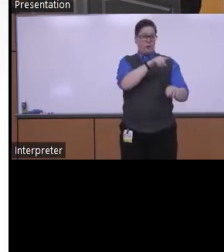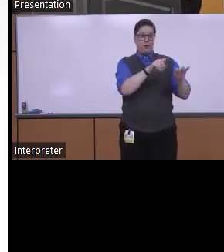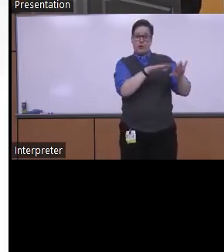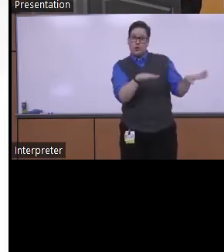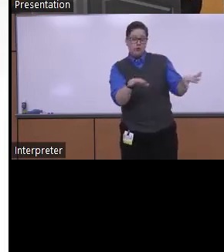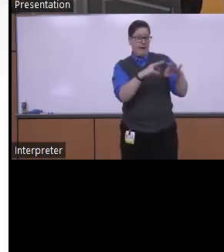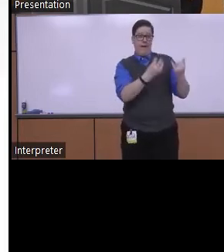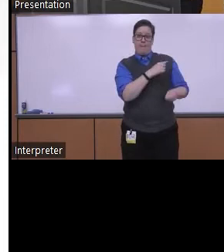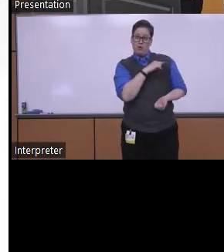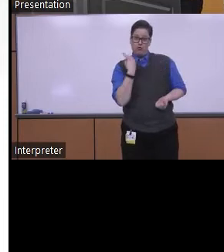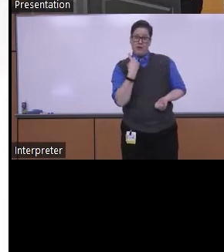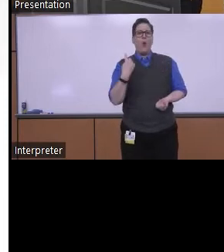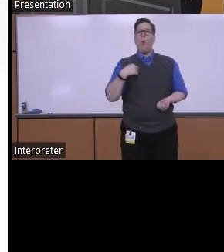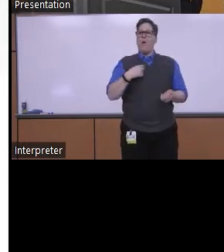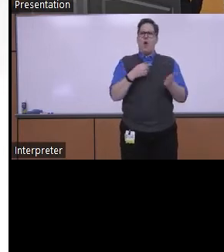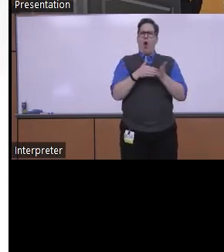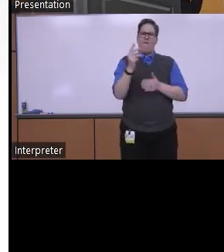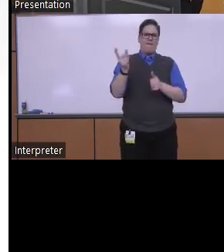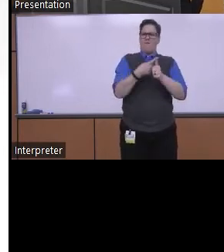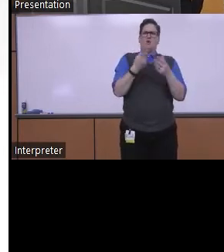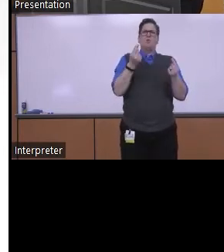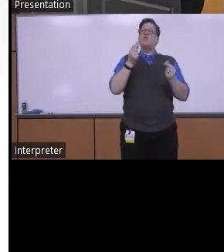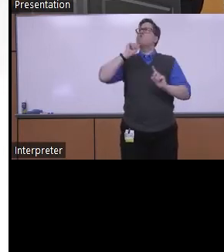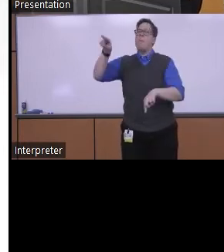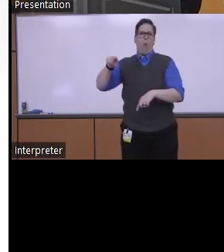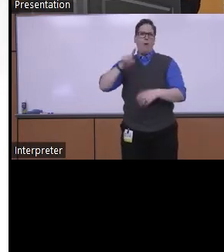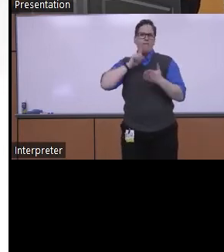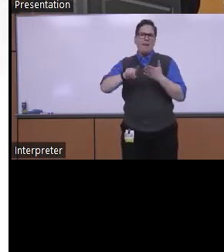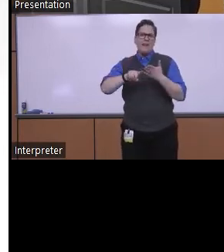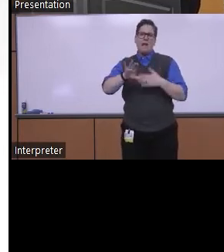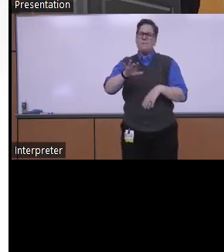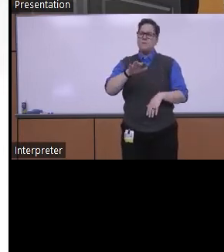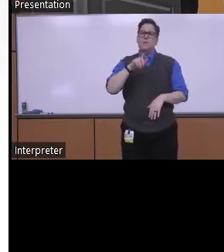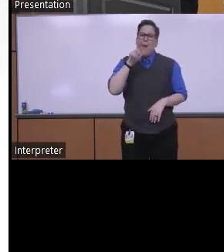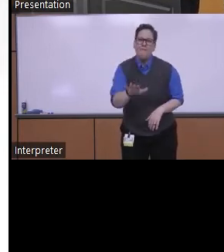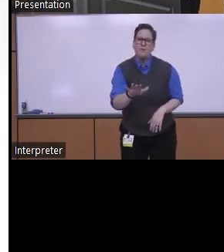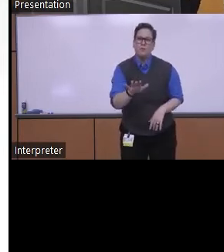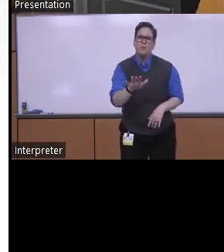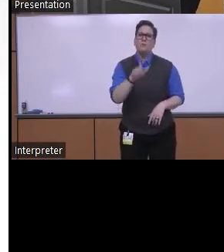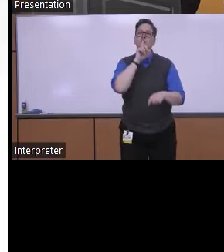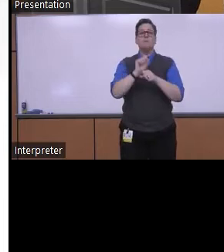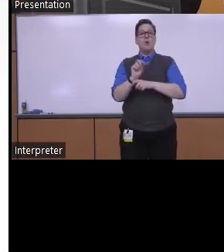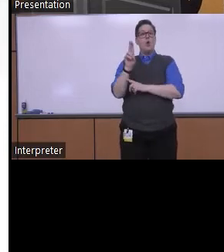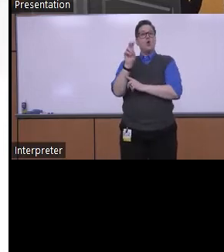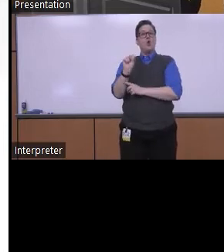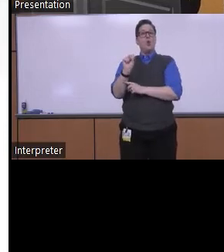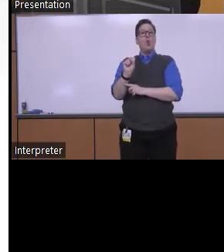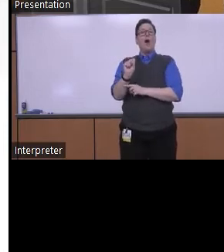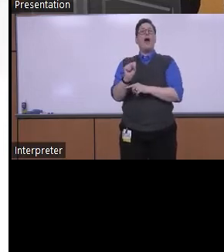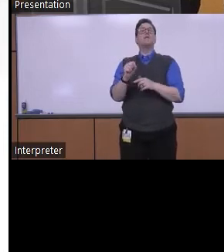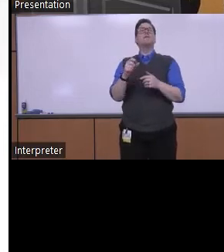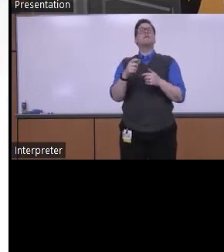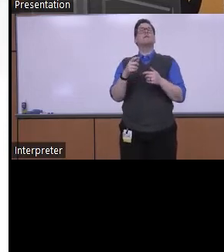and families at risk is one of reporting and investigation, it doesn't have to be that way. In fact, when the US adopted a policy